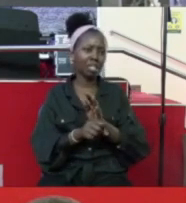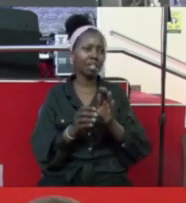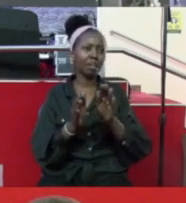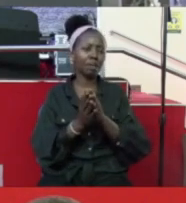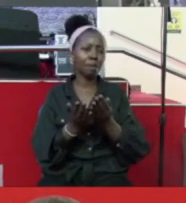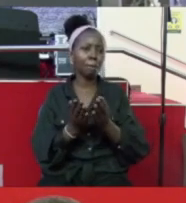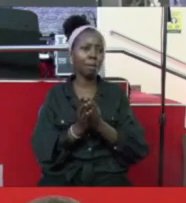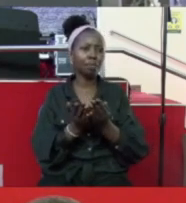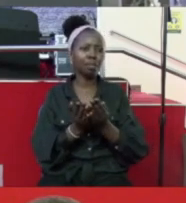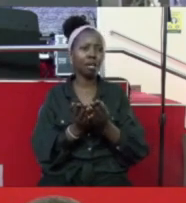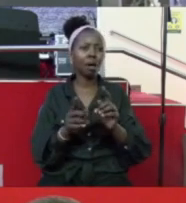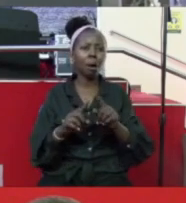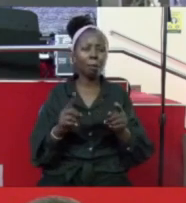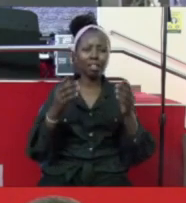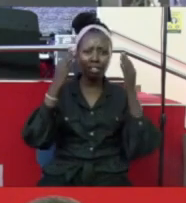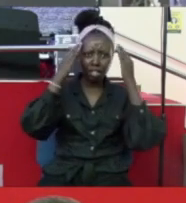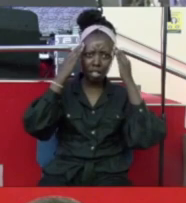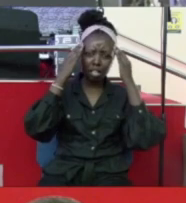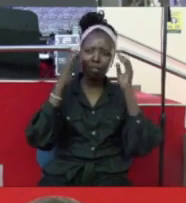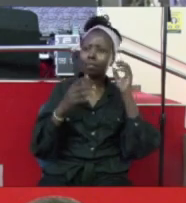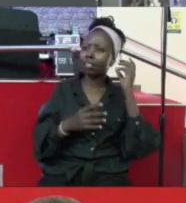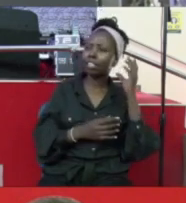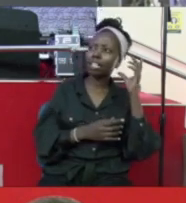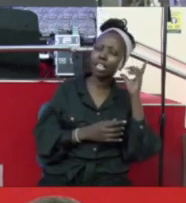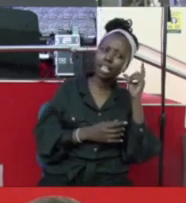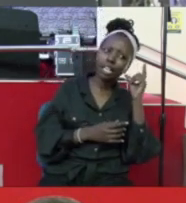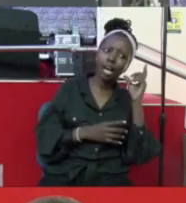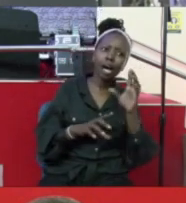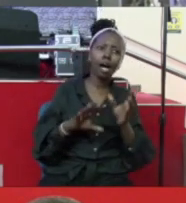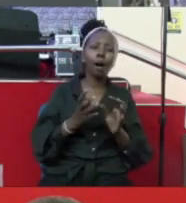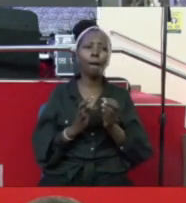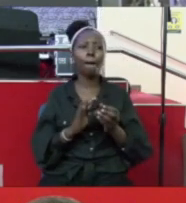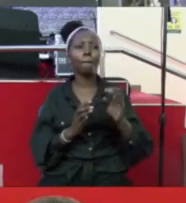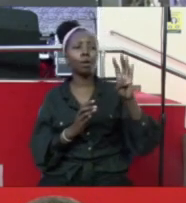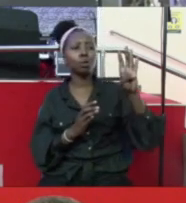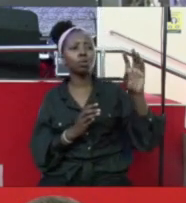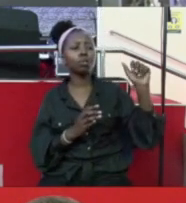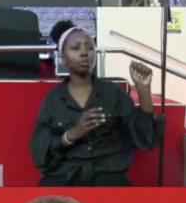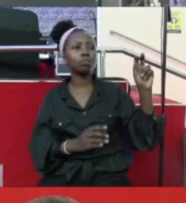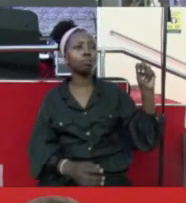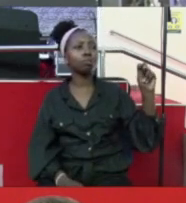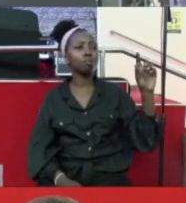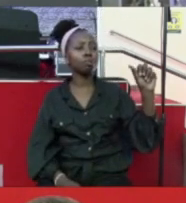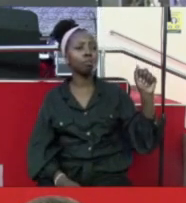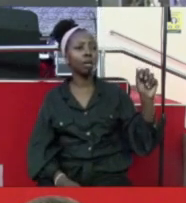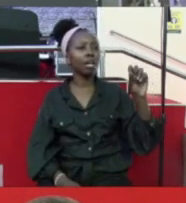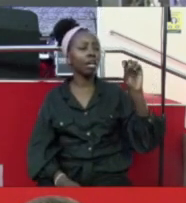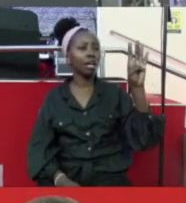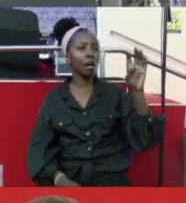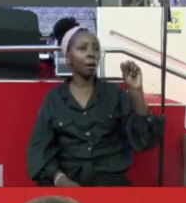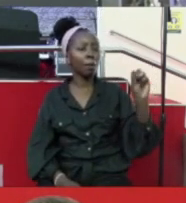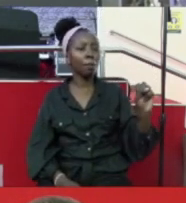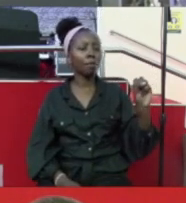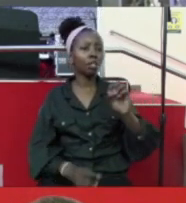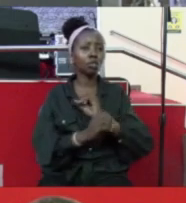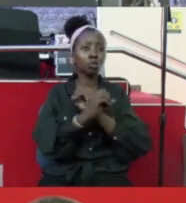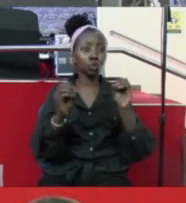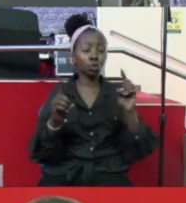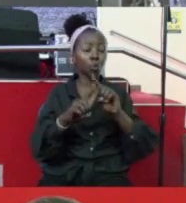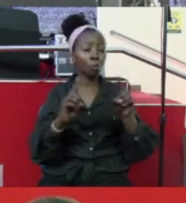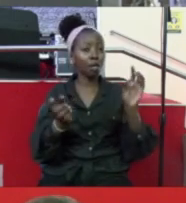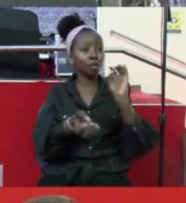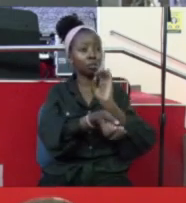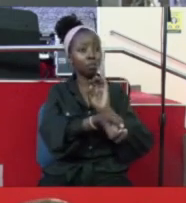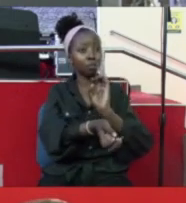about Barnabas. Hatusikii sana kumhusu Barnabas. But Paul greatly overshadowed him. Lakini Paulo ndiye aliyekuwa ni